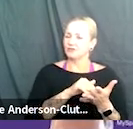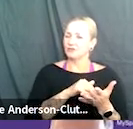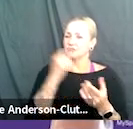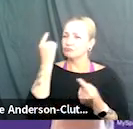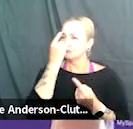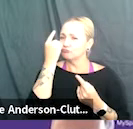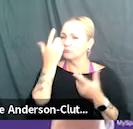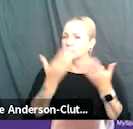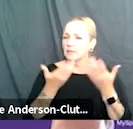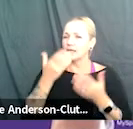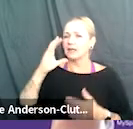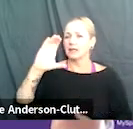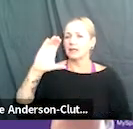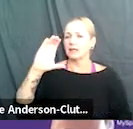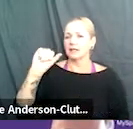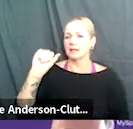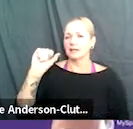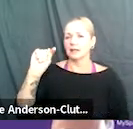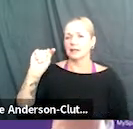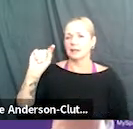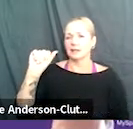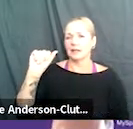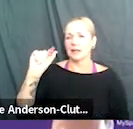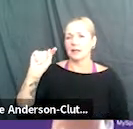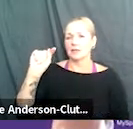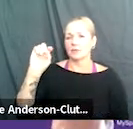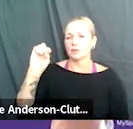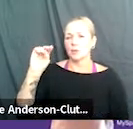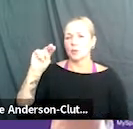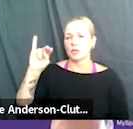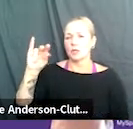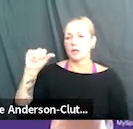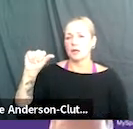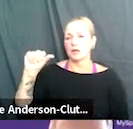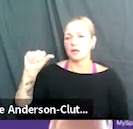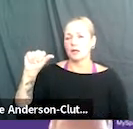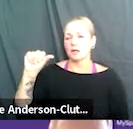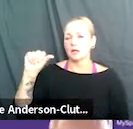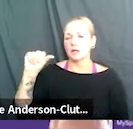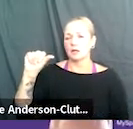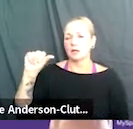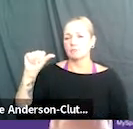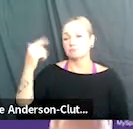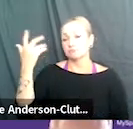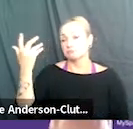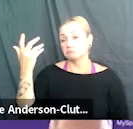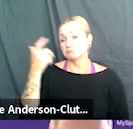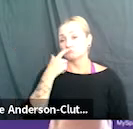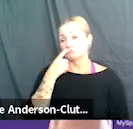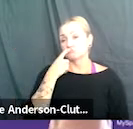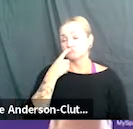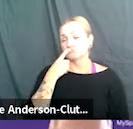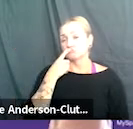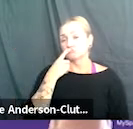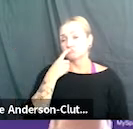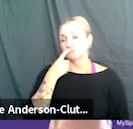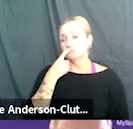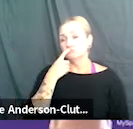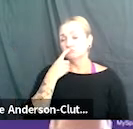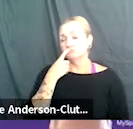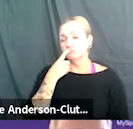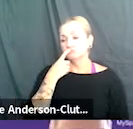have done things differently. And certainly I would have liked to have included a behavioral specialist. I just think because this